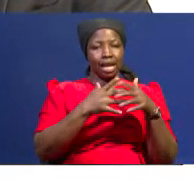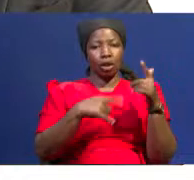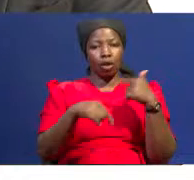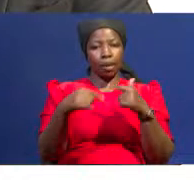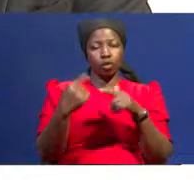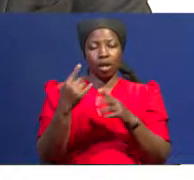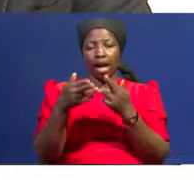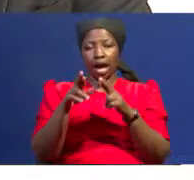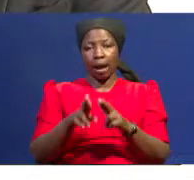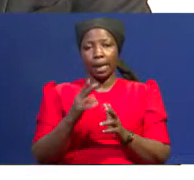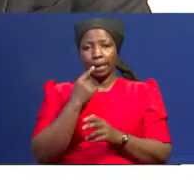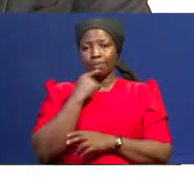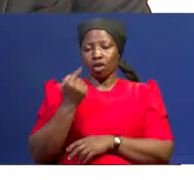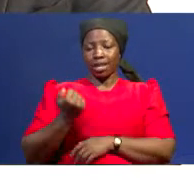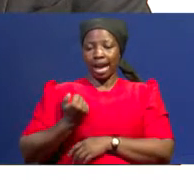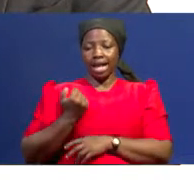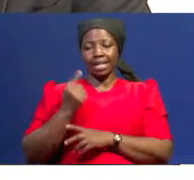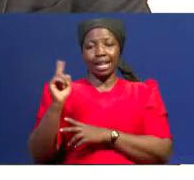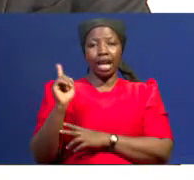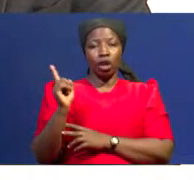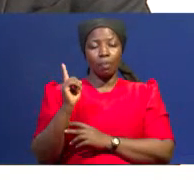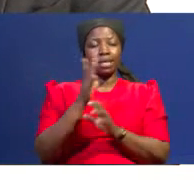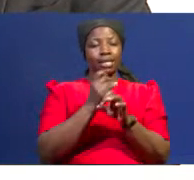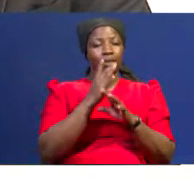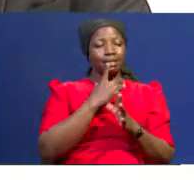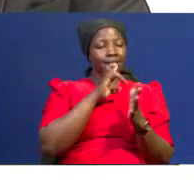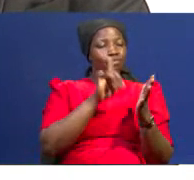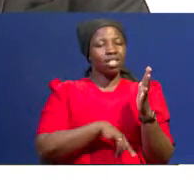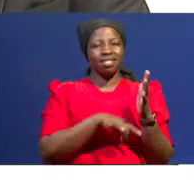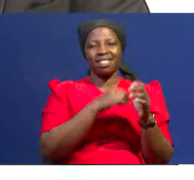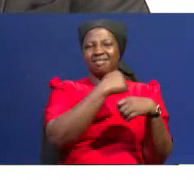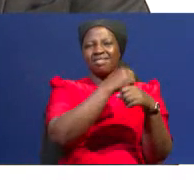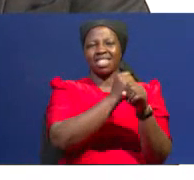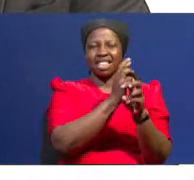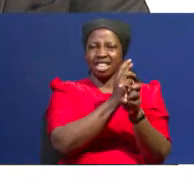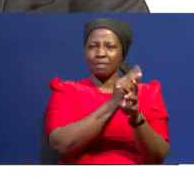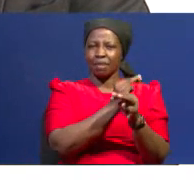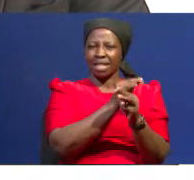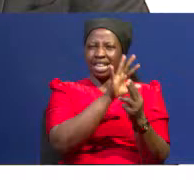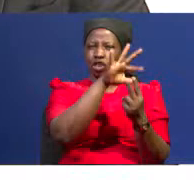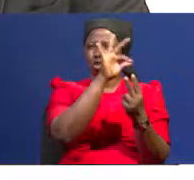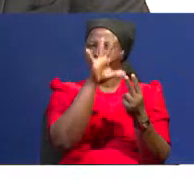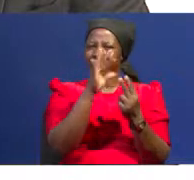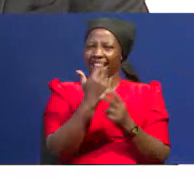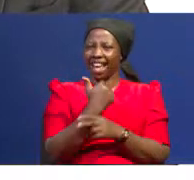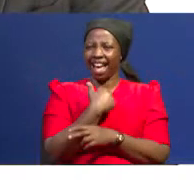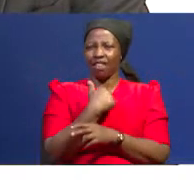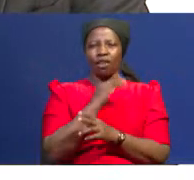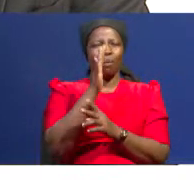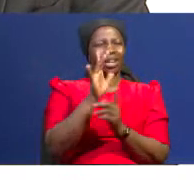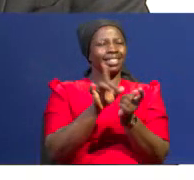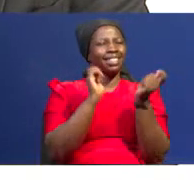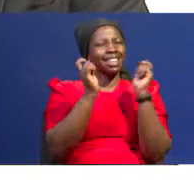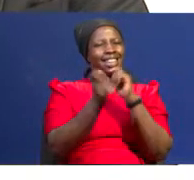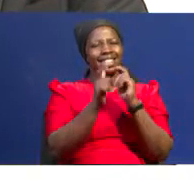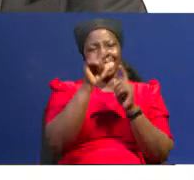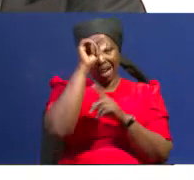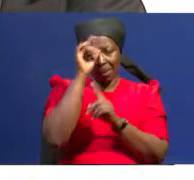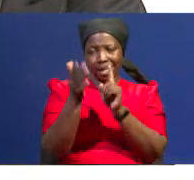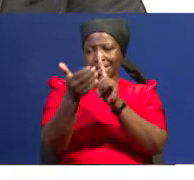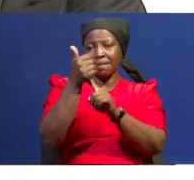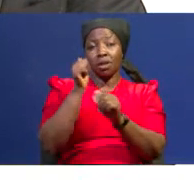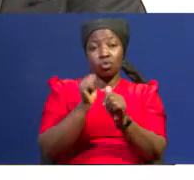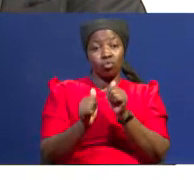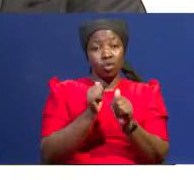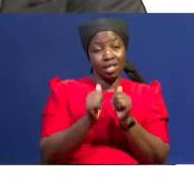the stakeholders said making the mathematics subject optional will erode the gains that the government has made so far in churning out the